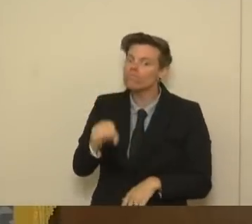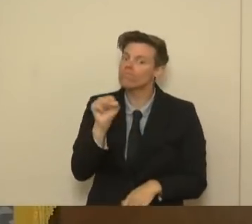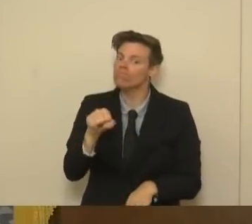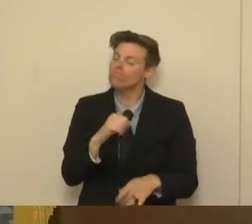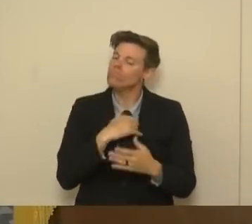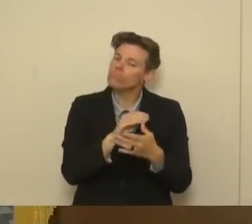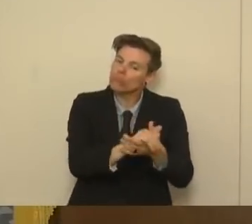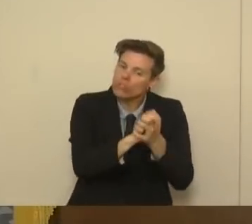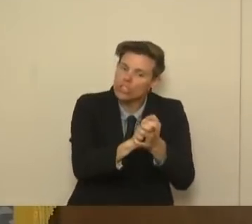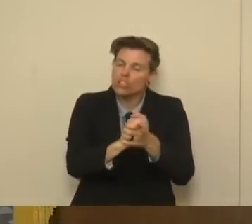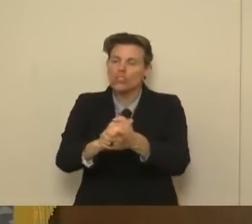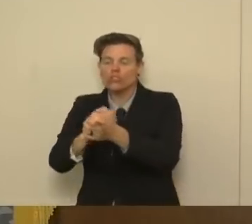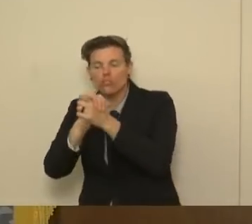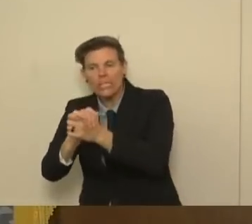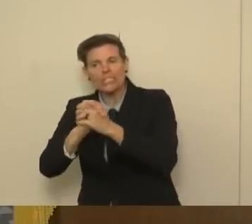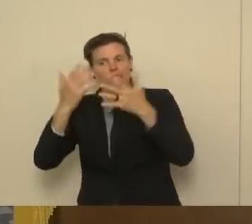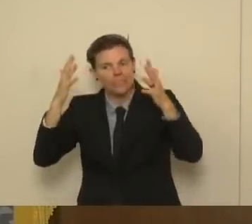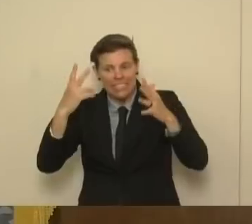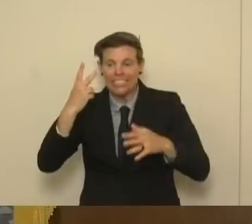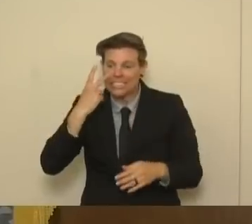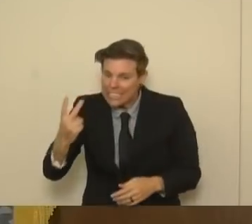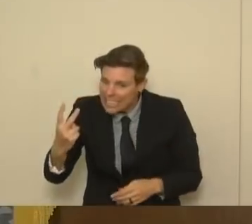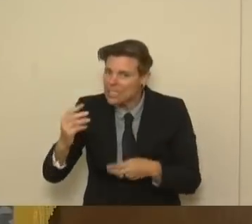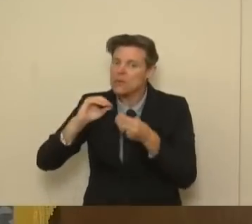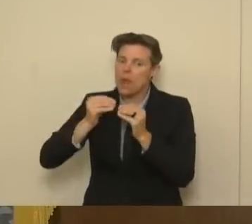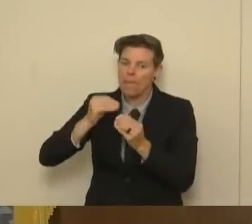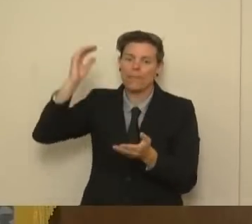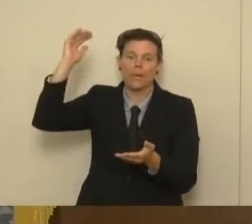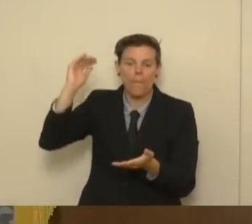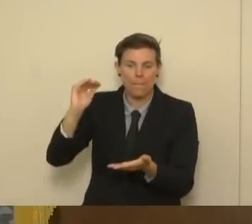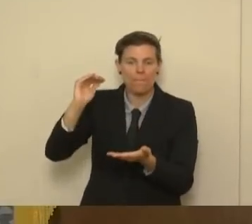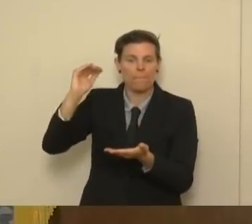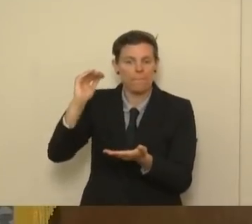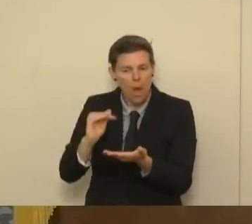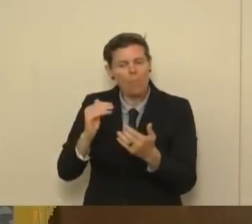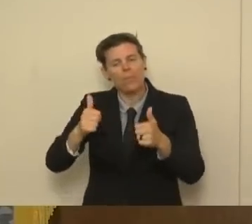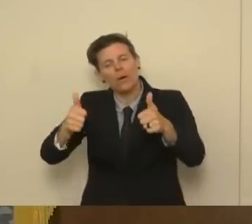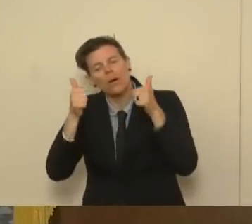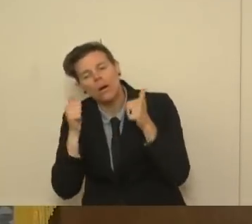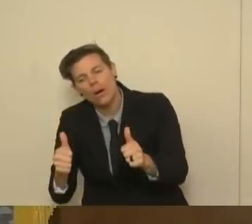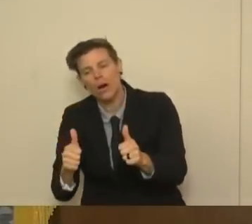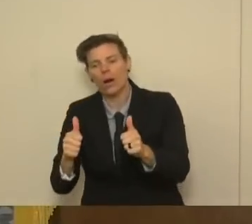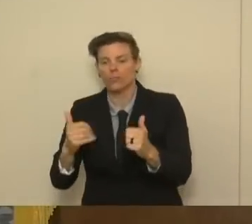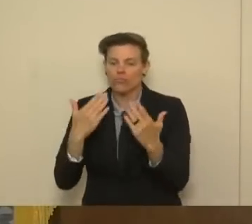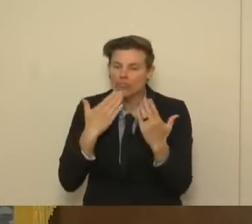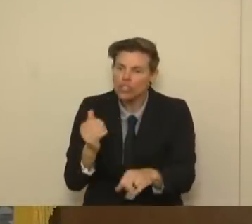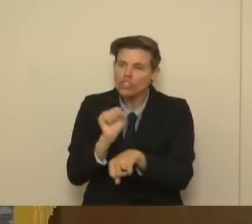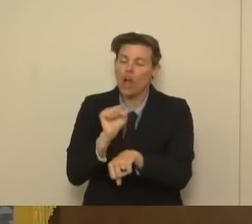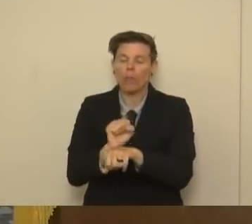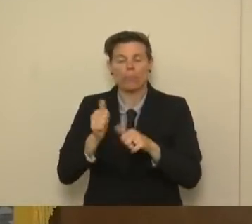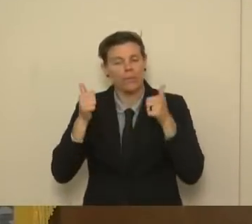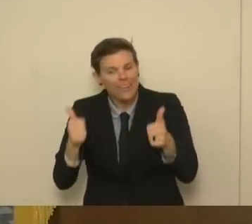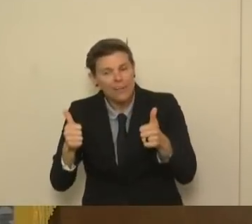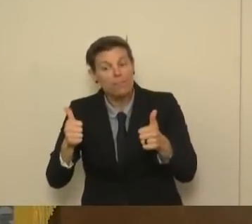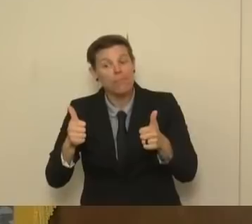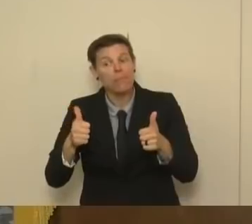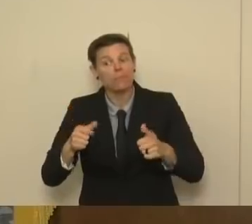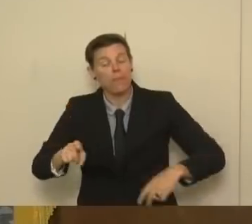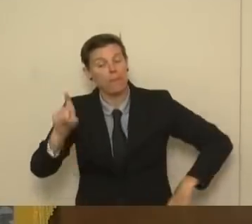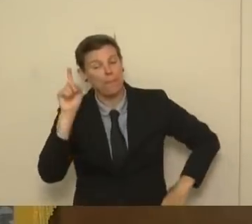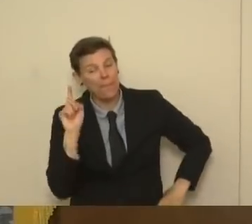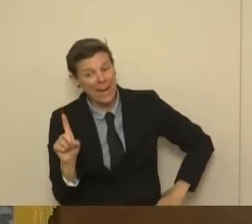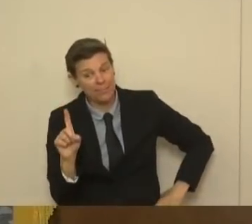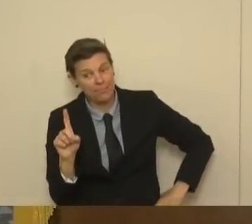decline. That is a big deal. What I don't want is for what Dr. Scrace alluded to. We don't want New Mexicans to